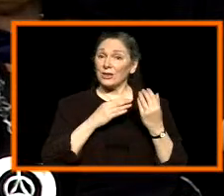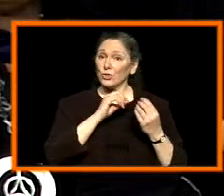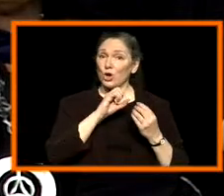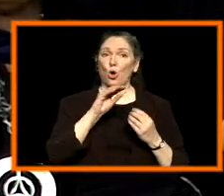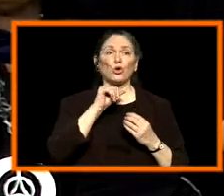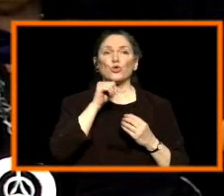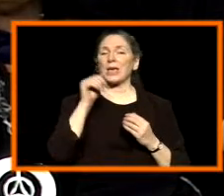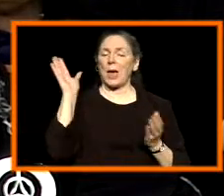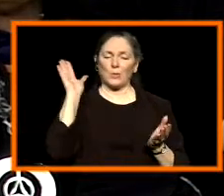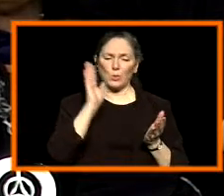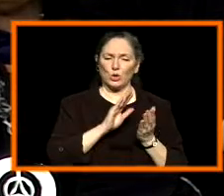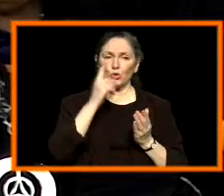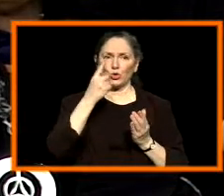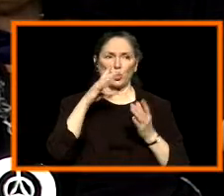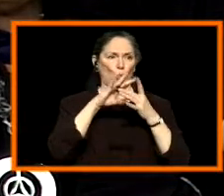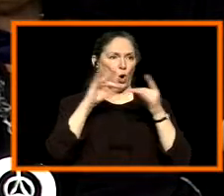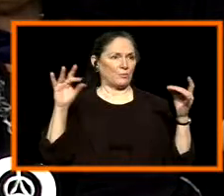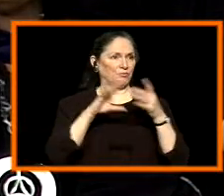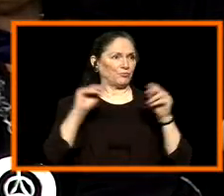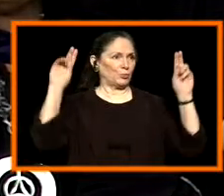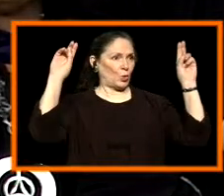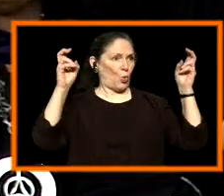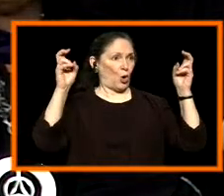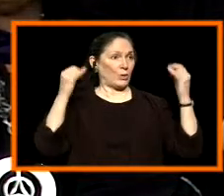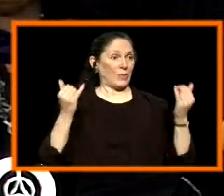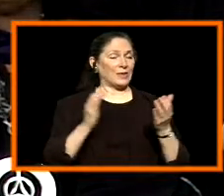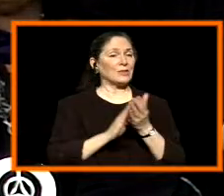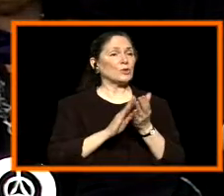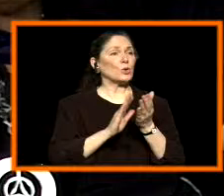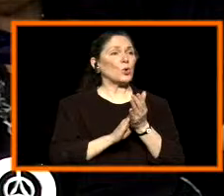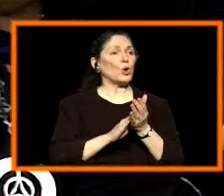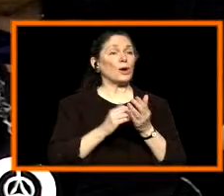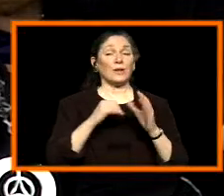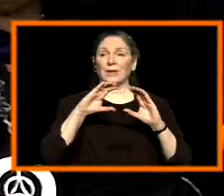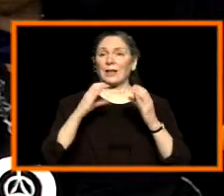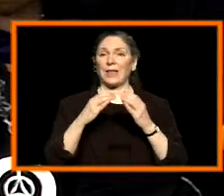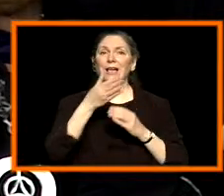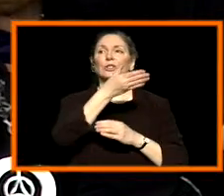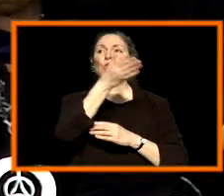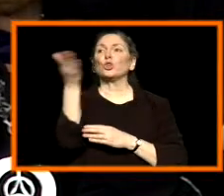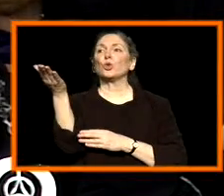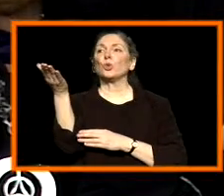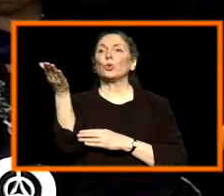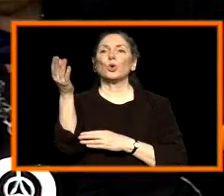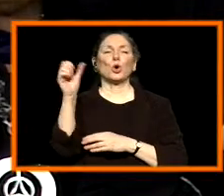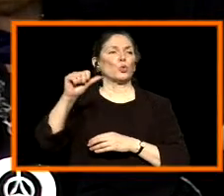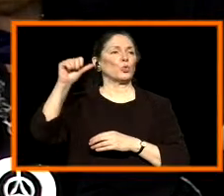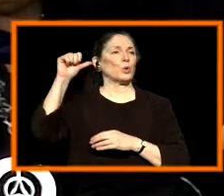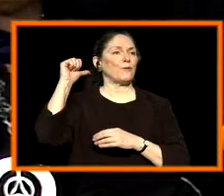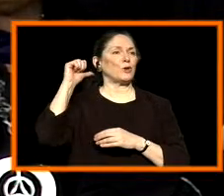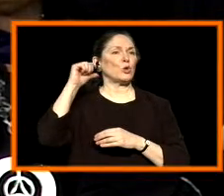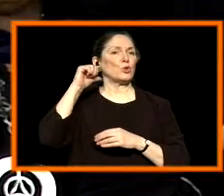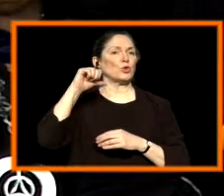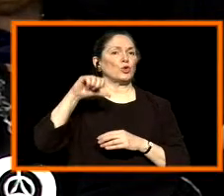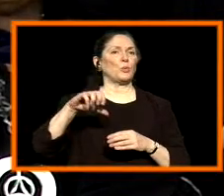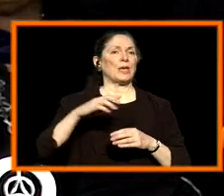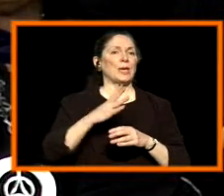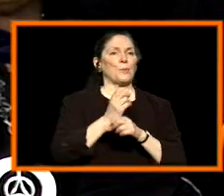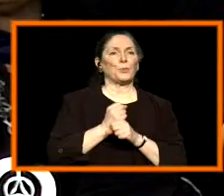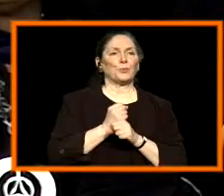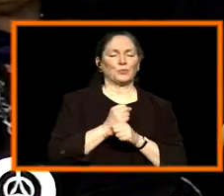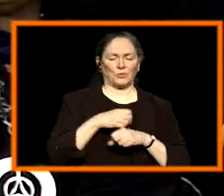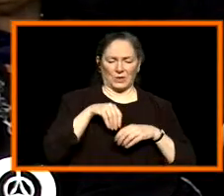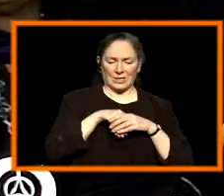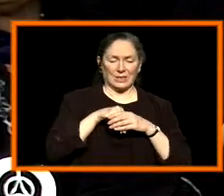be reduced to a single quote. This school, this class, you refuse to be put into a box, to